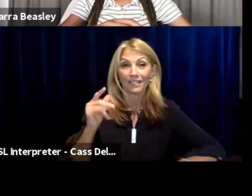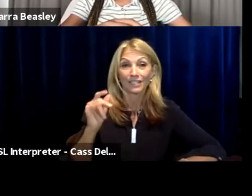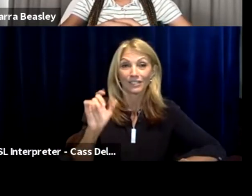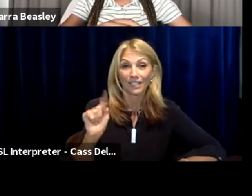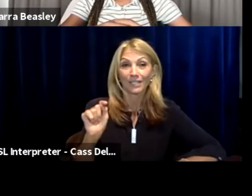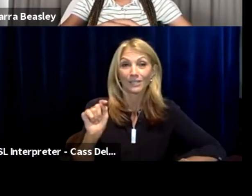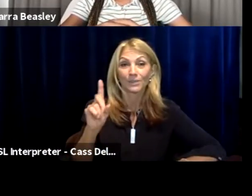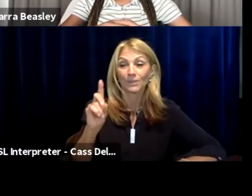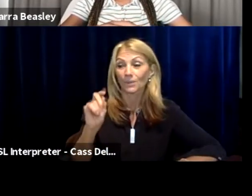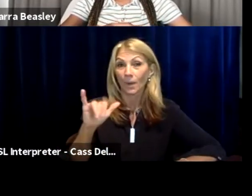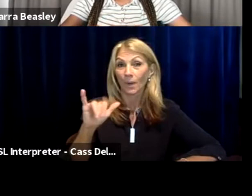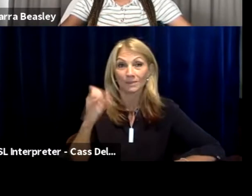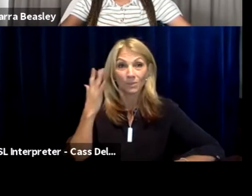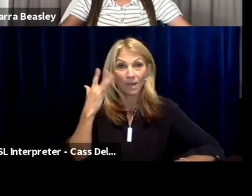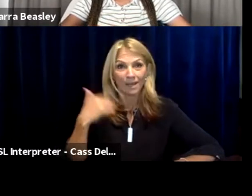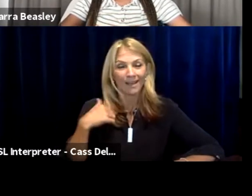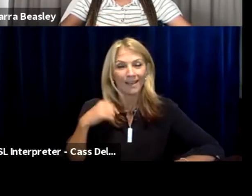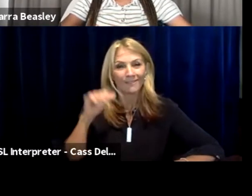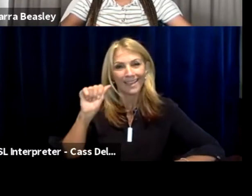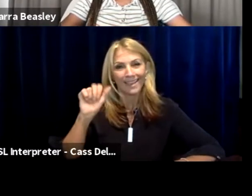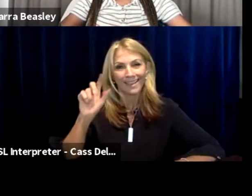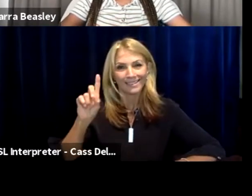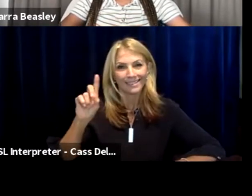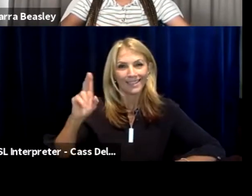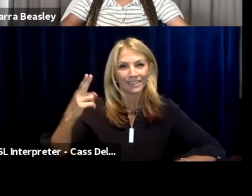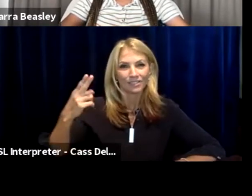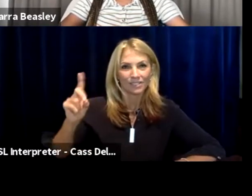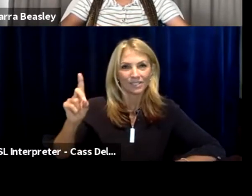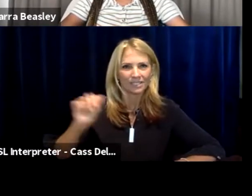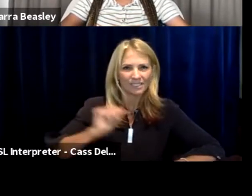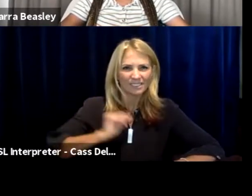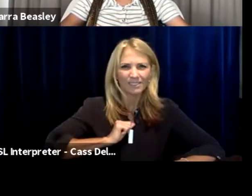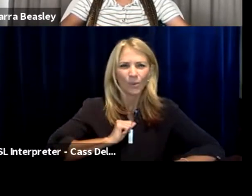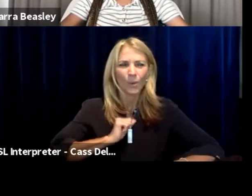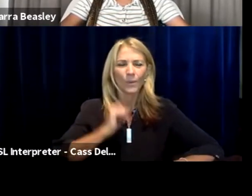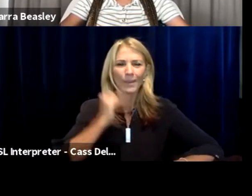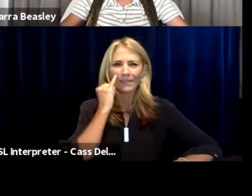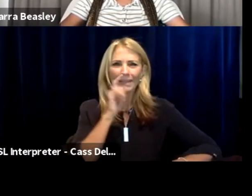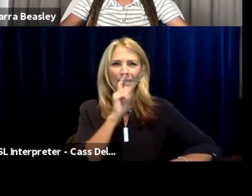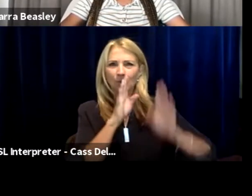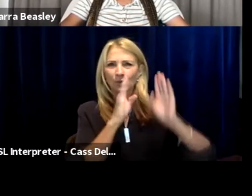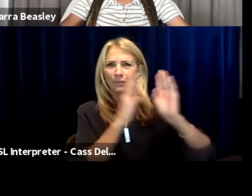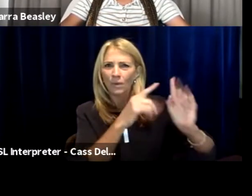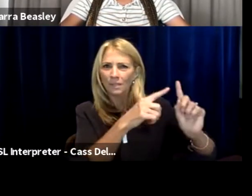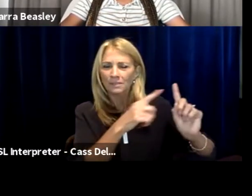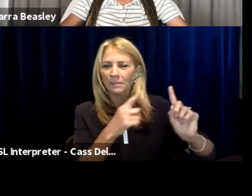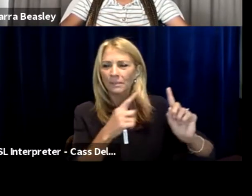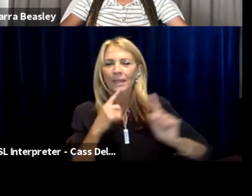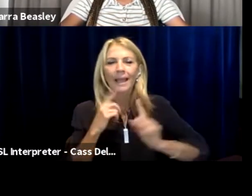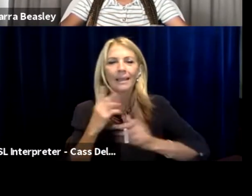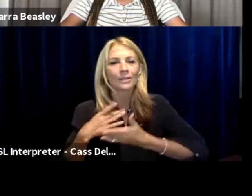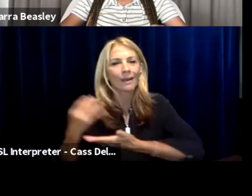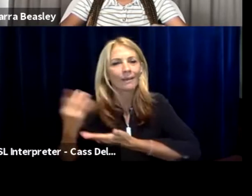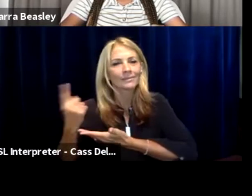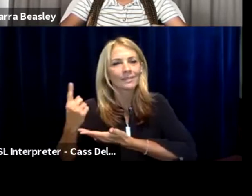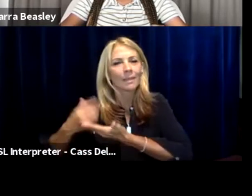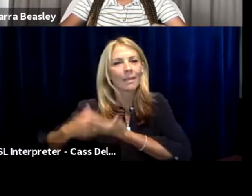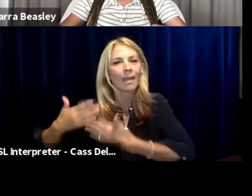focus, that goes. So I always have to be moving my hands or doing something. So Fidget has definitely helped me a lot with